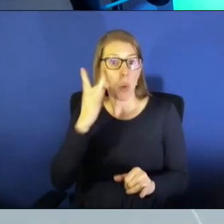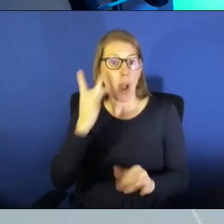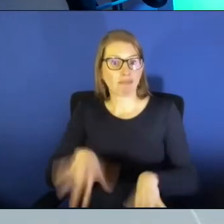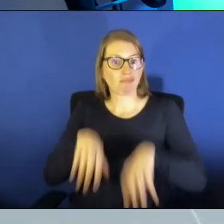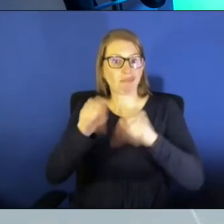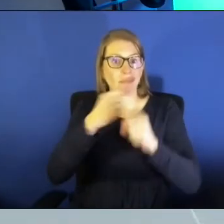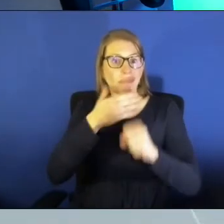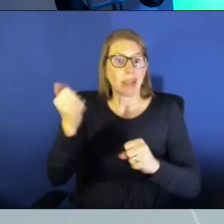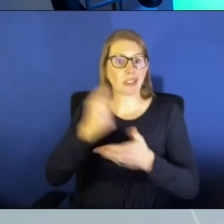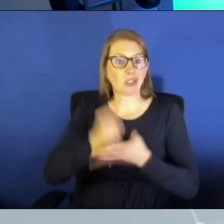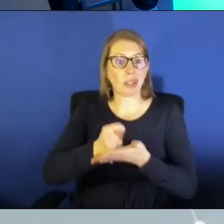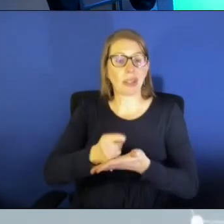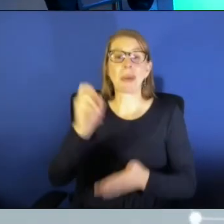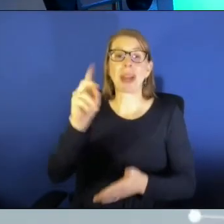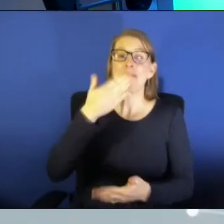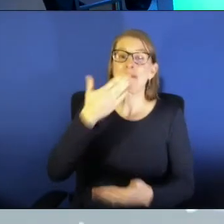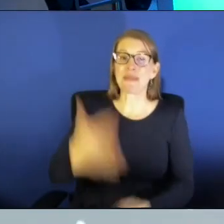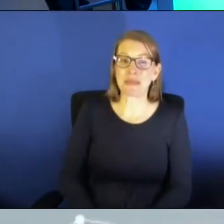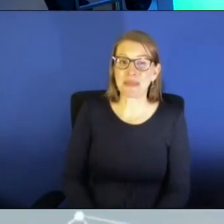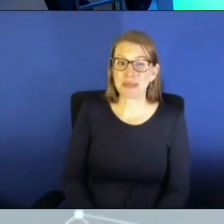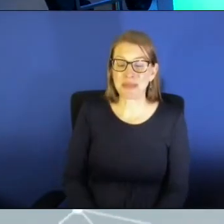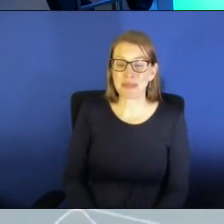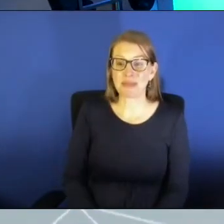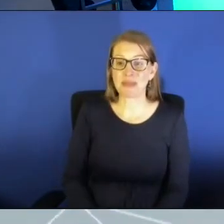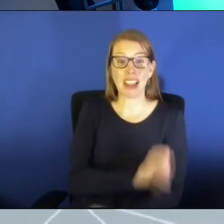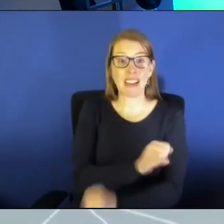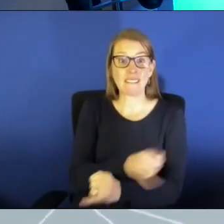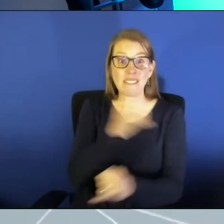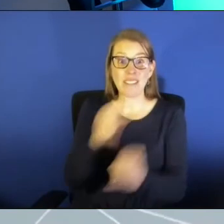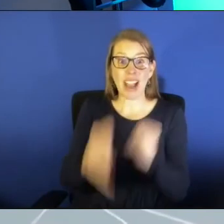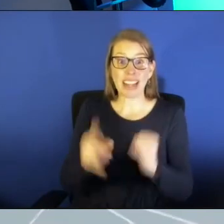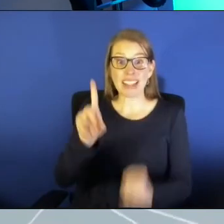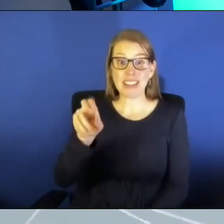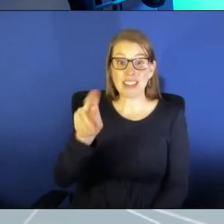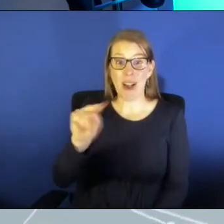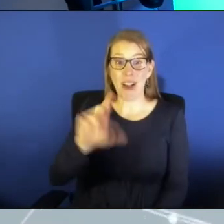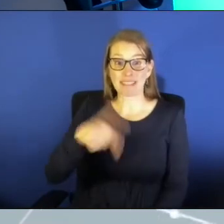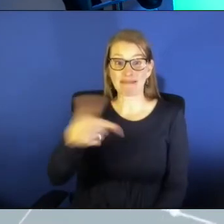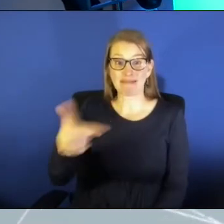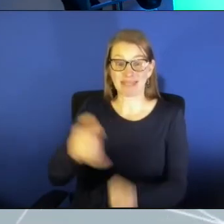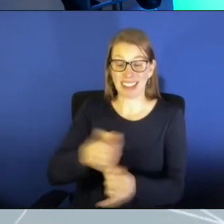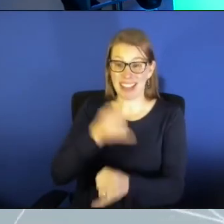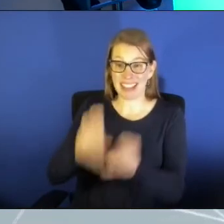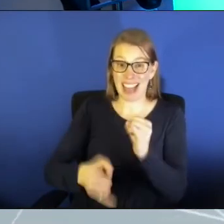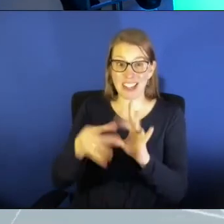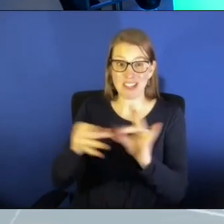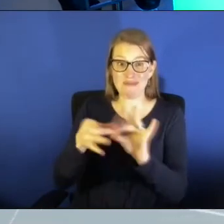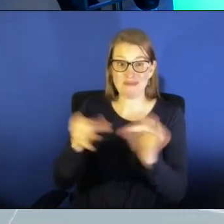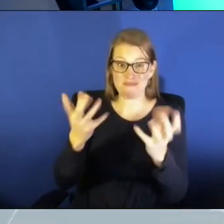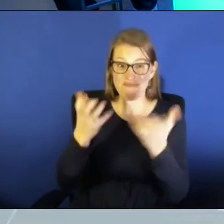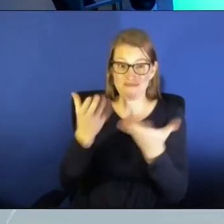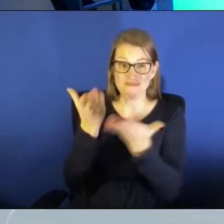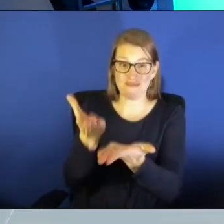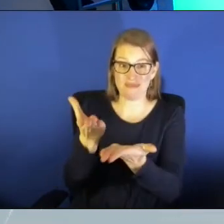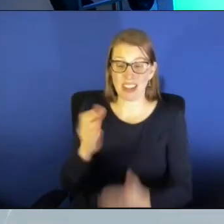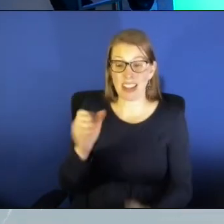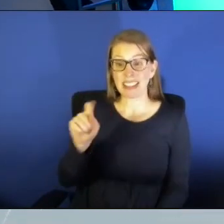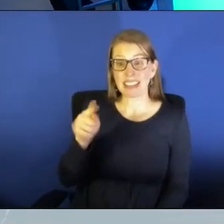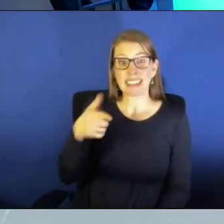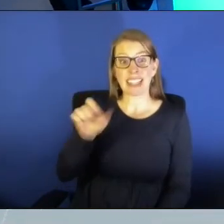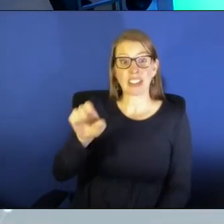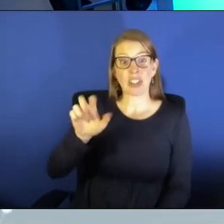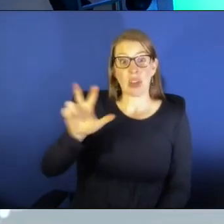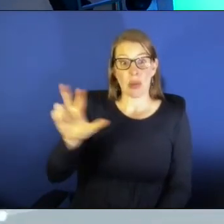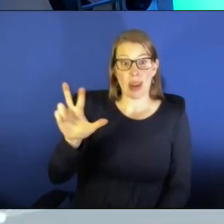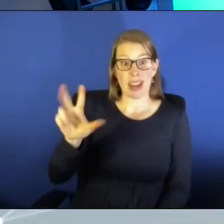thanks. Finally, Don, I want you to have the last word. Stage 3 diagnosis of